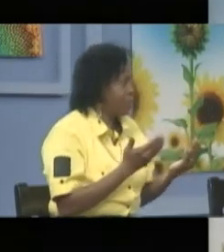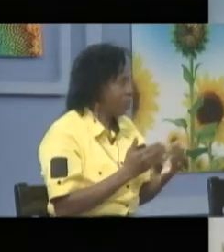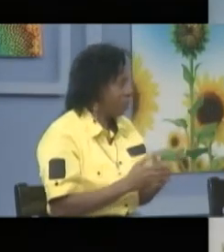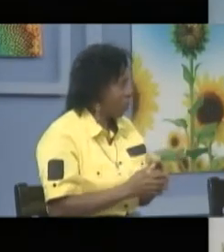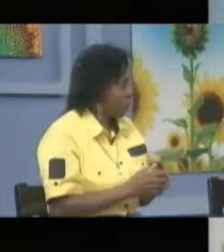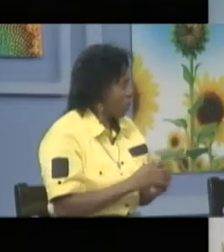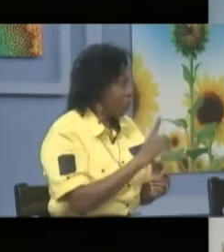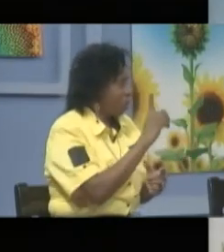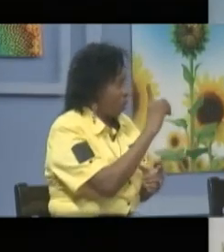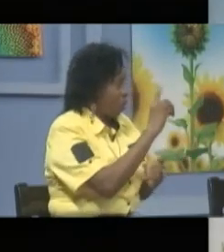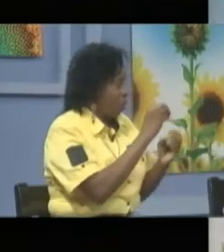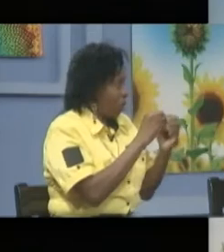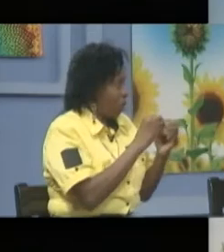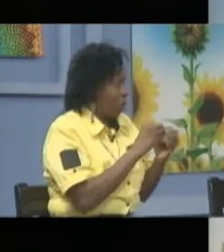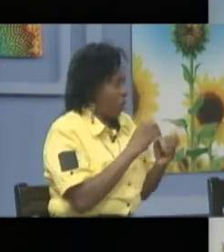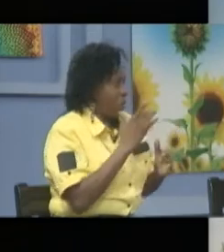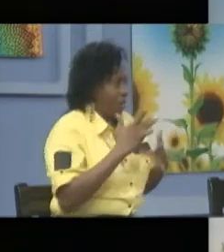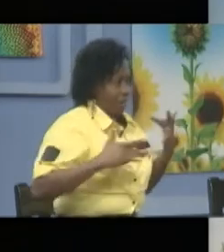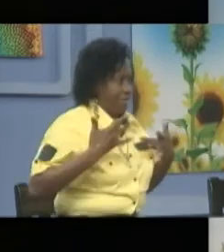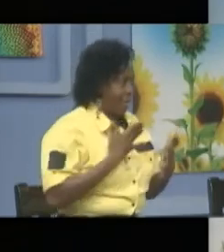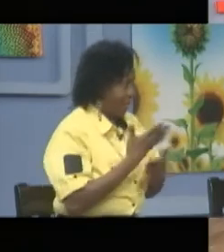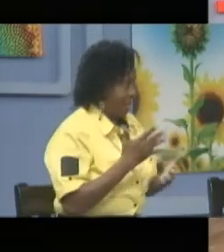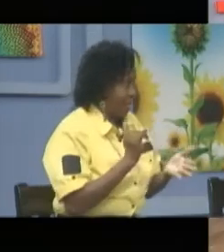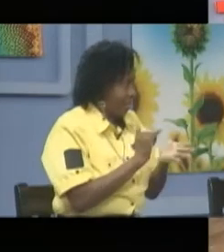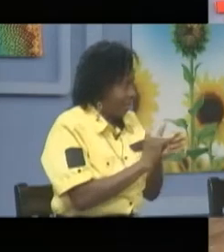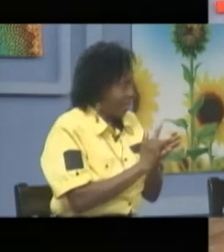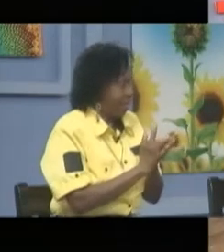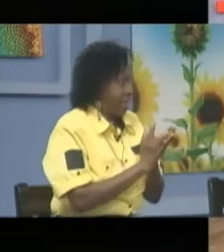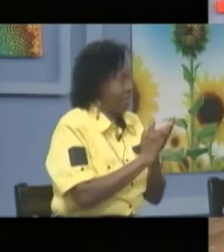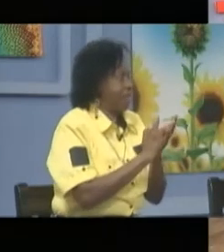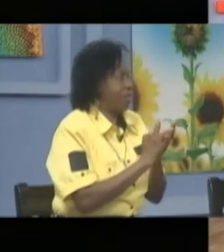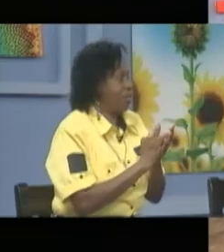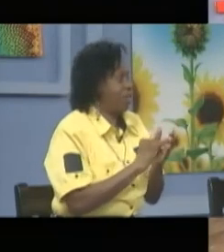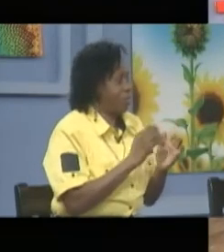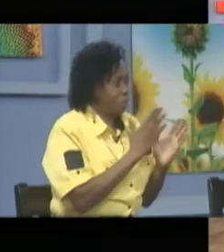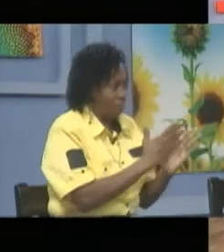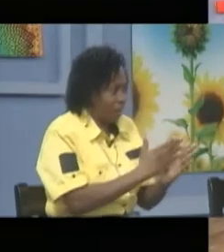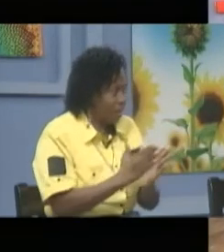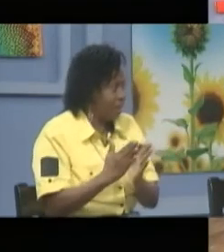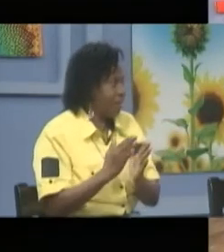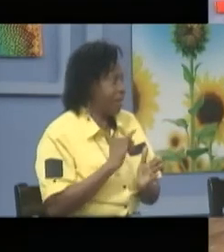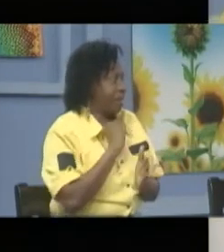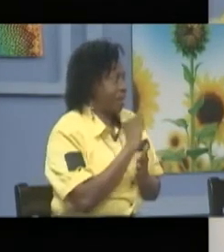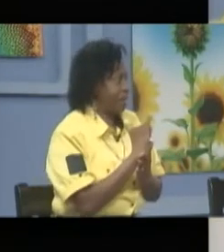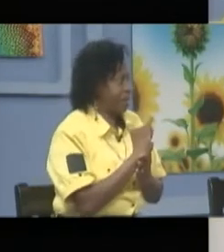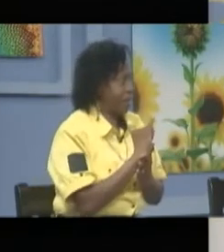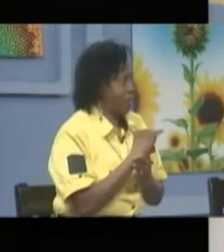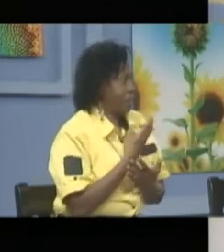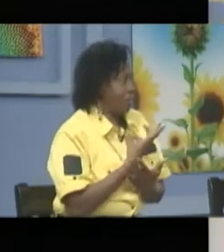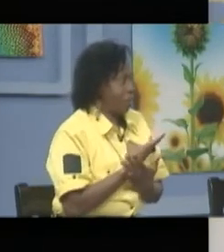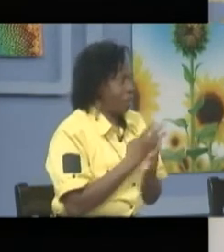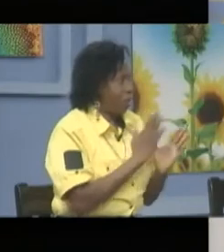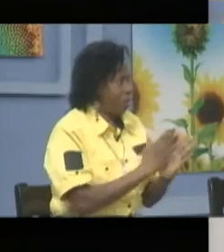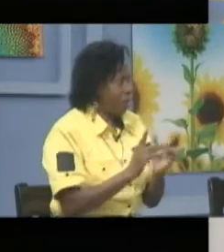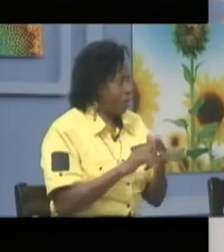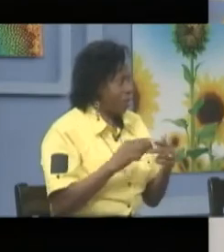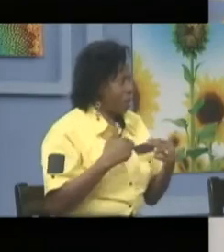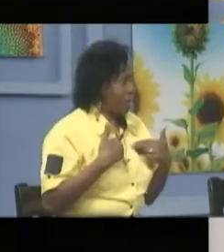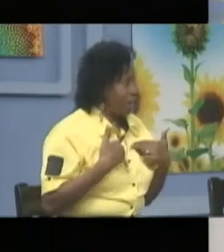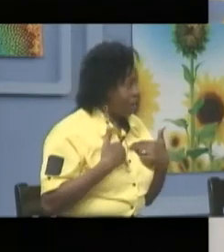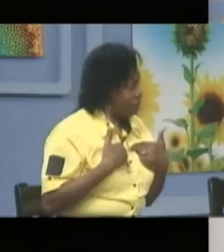One more exciting thing that is definitely in the planning is, we're planning to have,